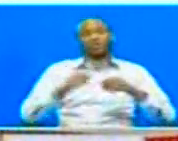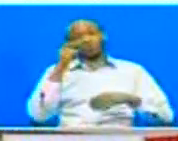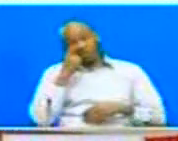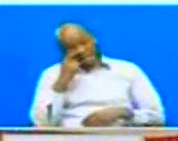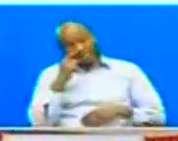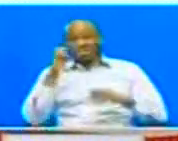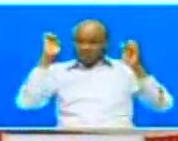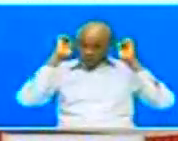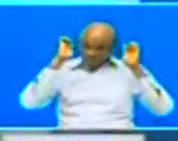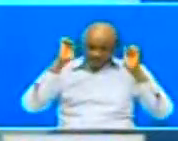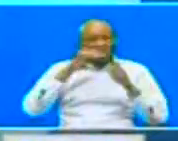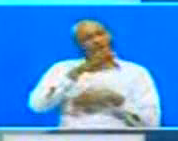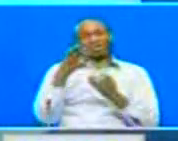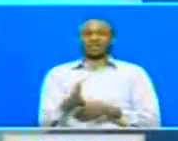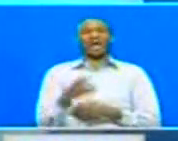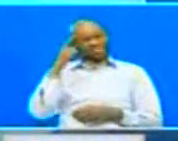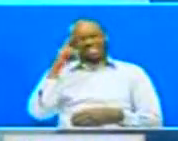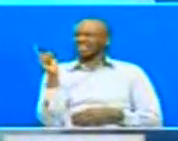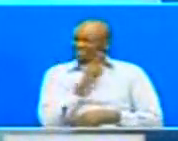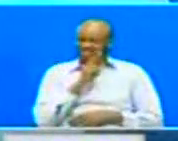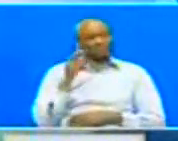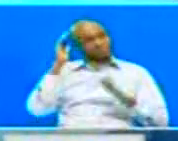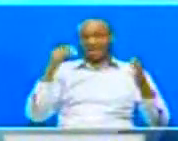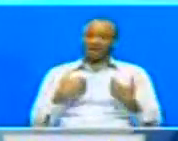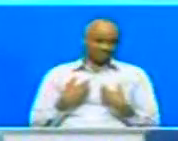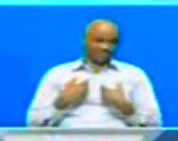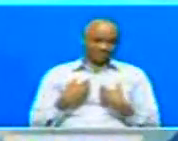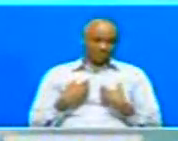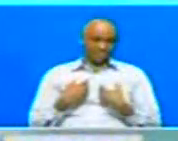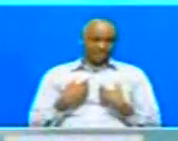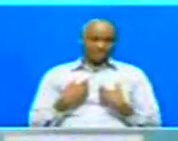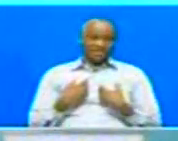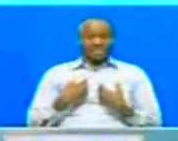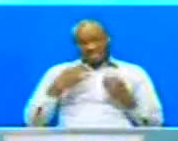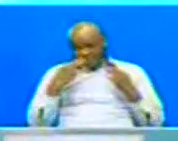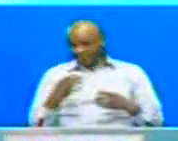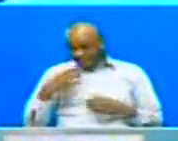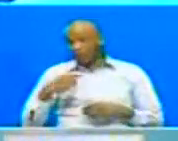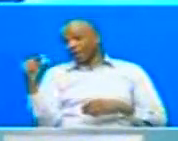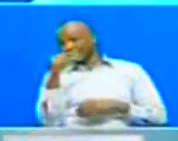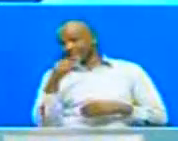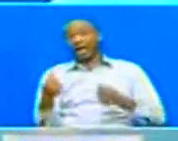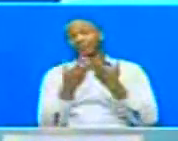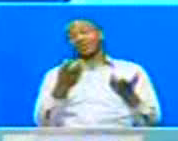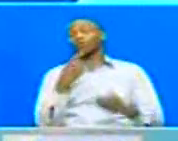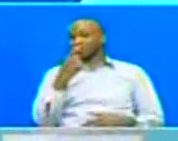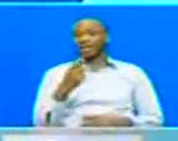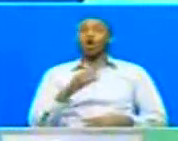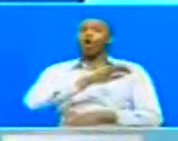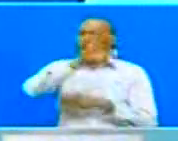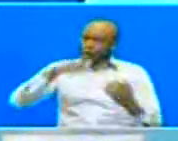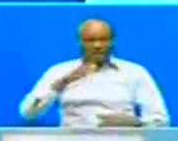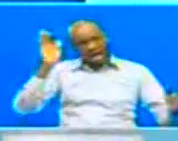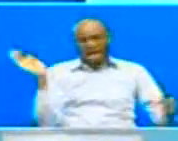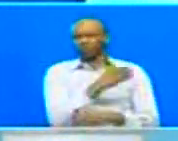all Somali. Ethiopians. So I think the risk we run as a country is to say, just because of Garissa, that we